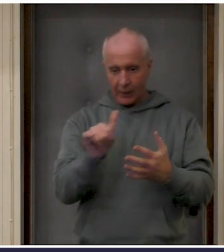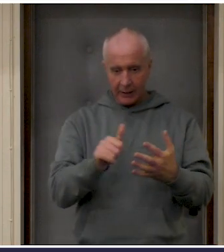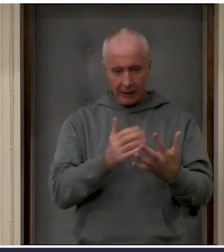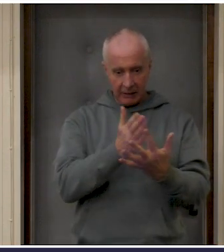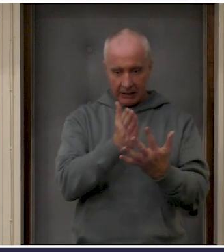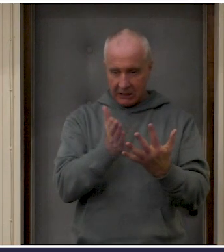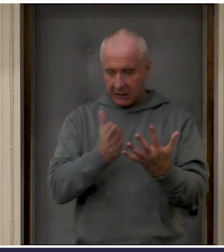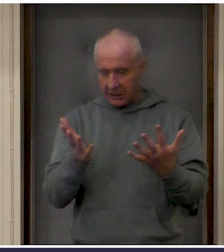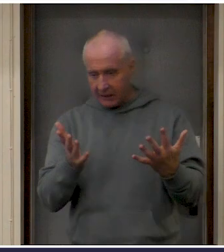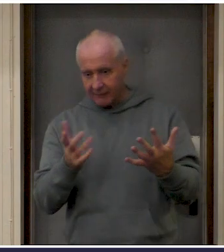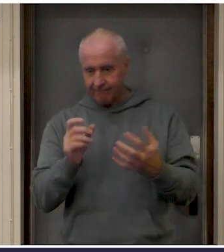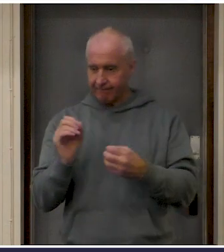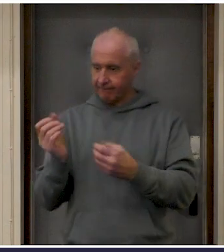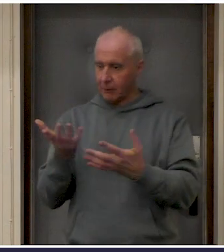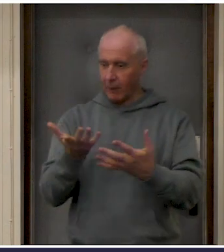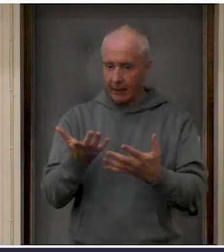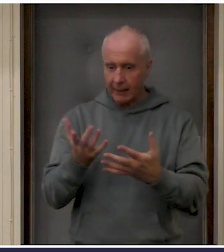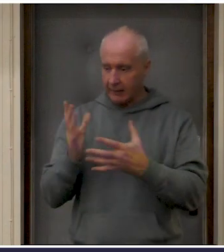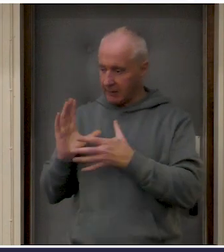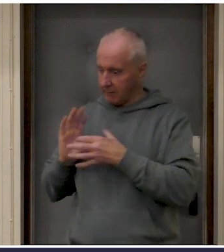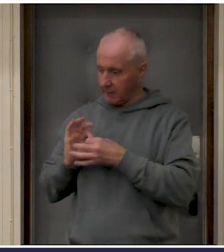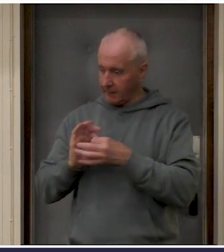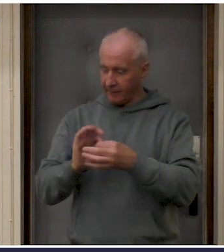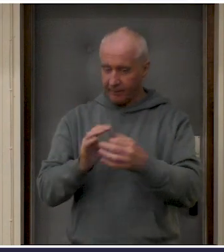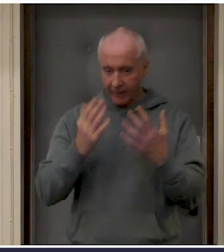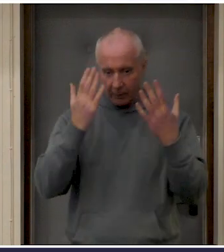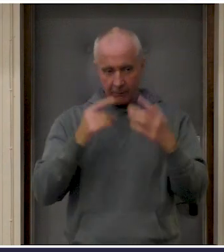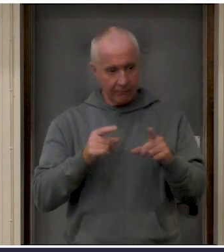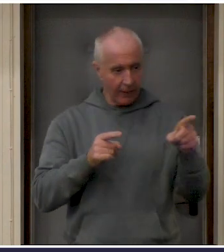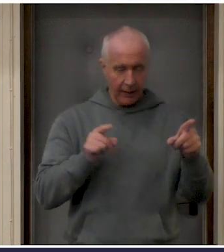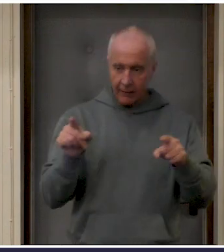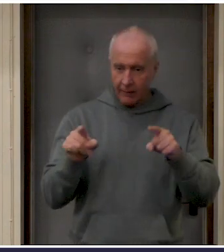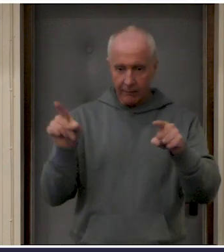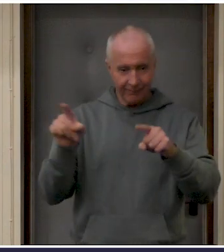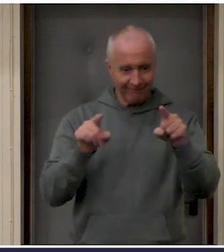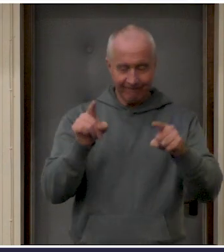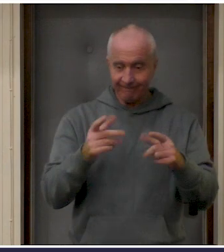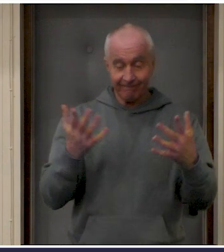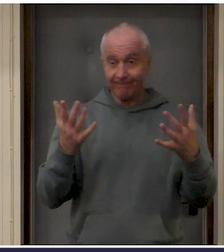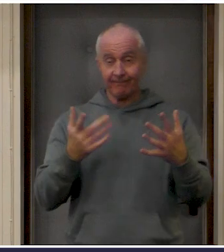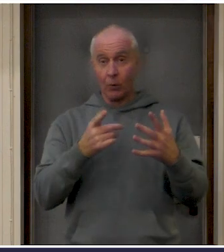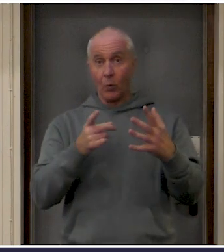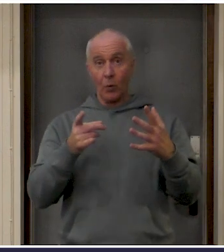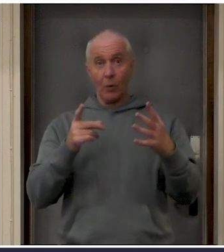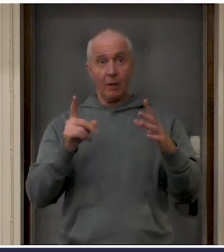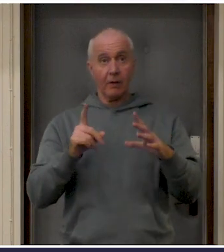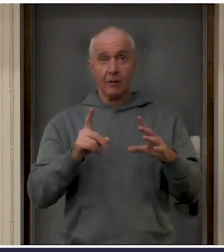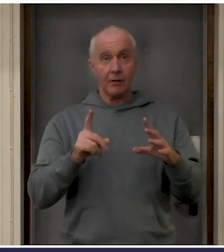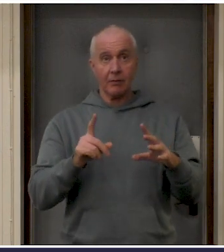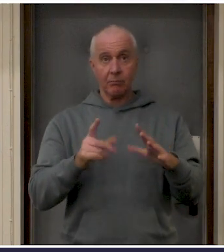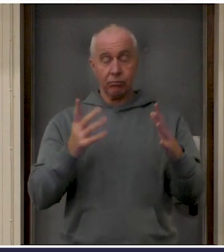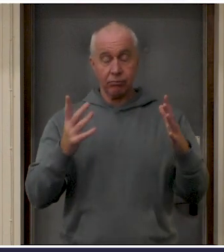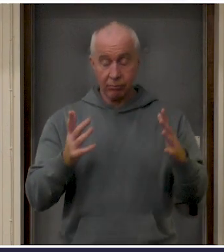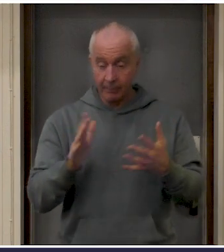supply chain and things like that? Because you just don't know. Do I need that way? And so because they're all pulling in different directions, no one's